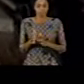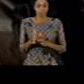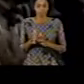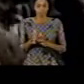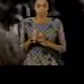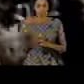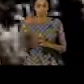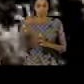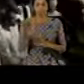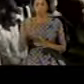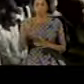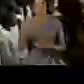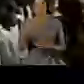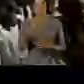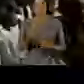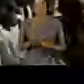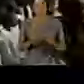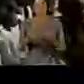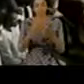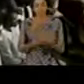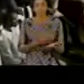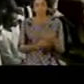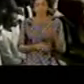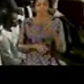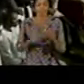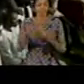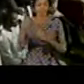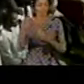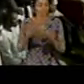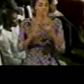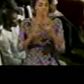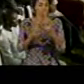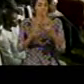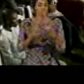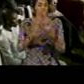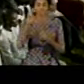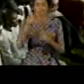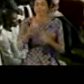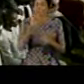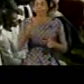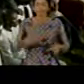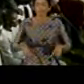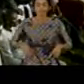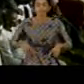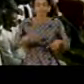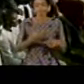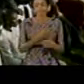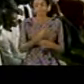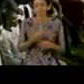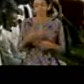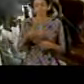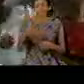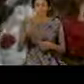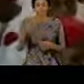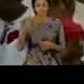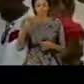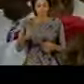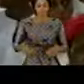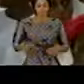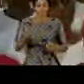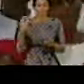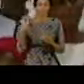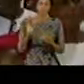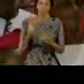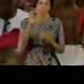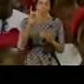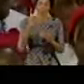Jesus, the bright morning star, you are alive and you're lighting